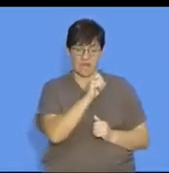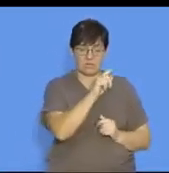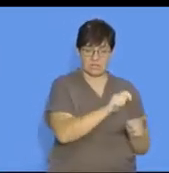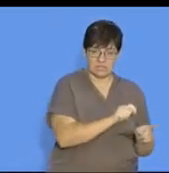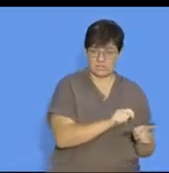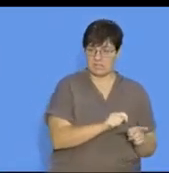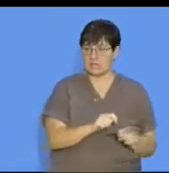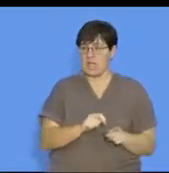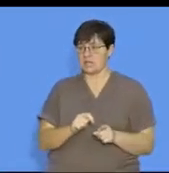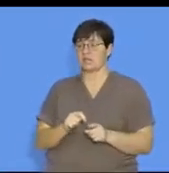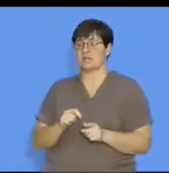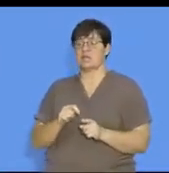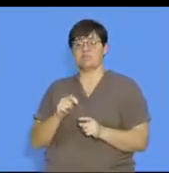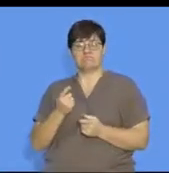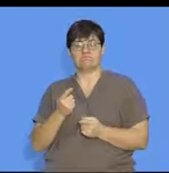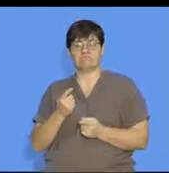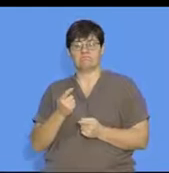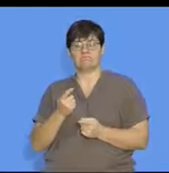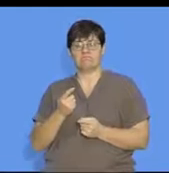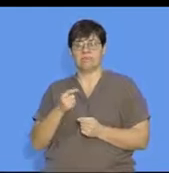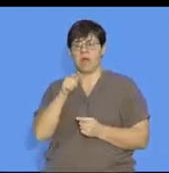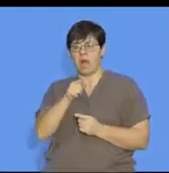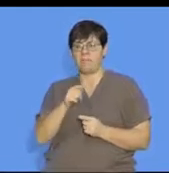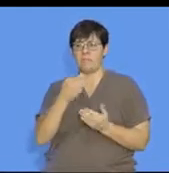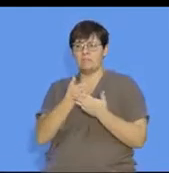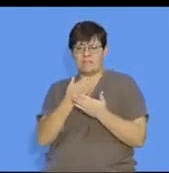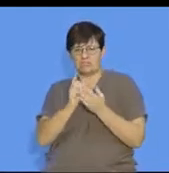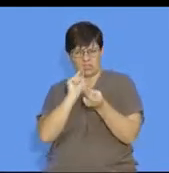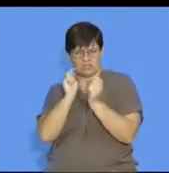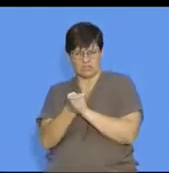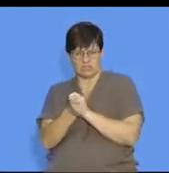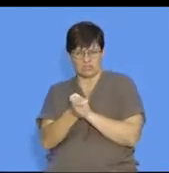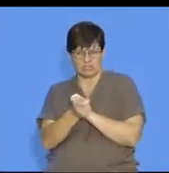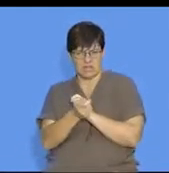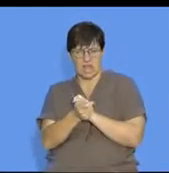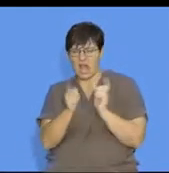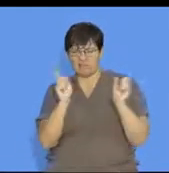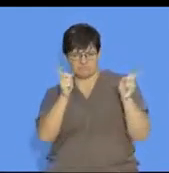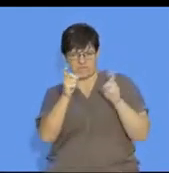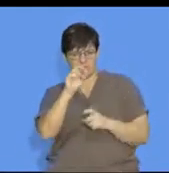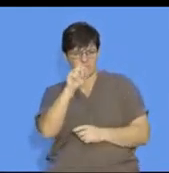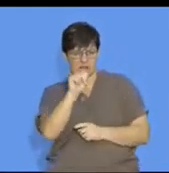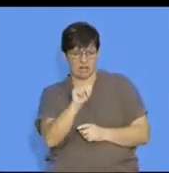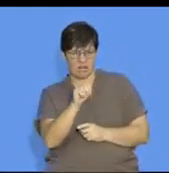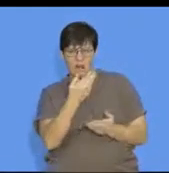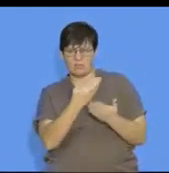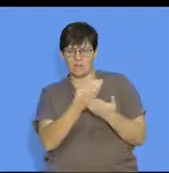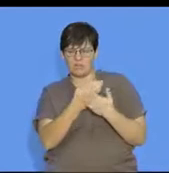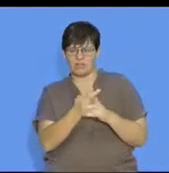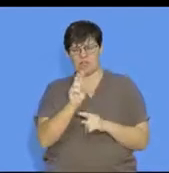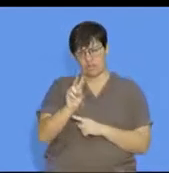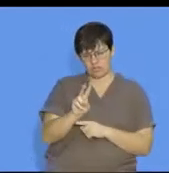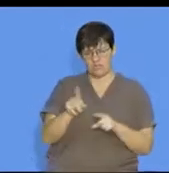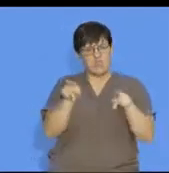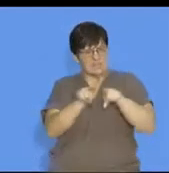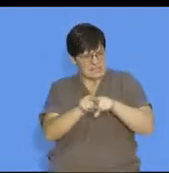and the terminal potential difference, right? While we measure terminal voltage for a closed circuit, okay, for